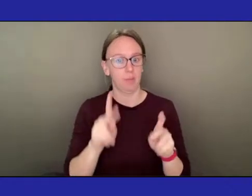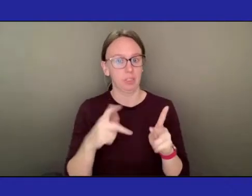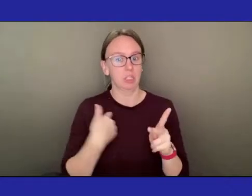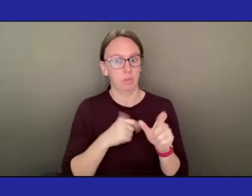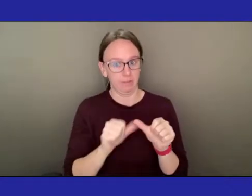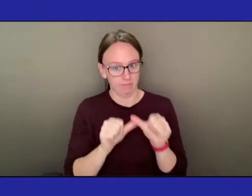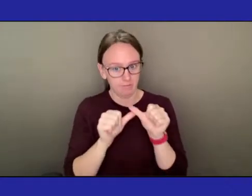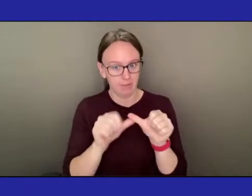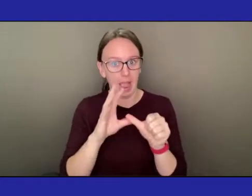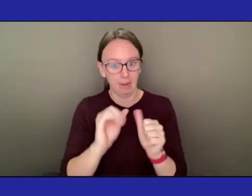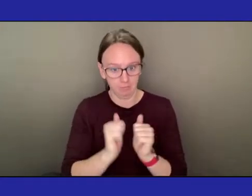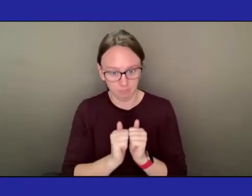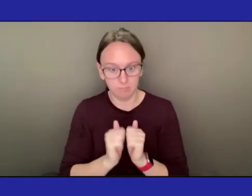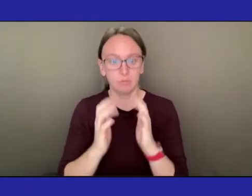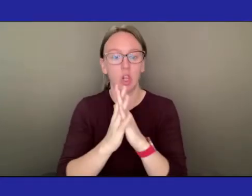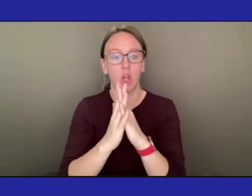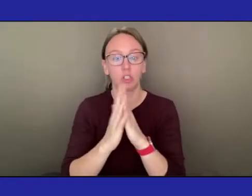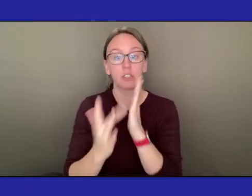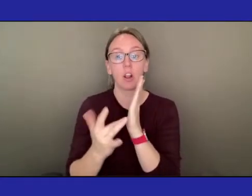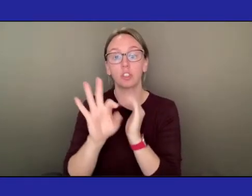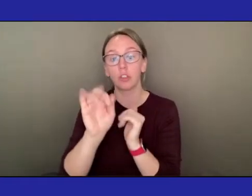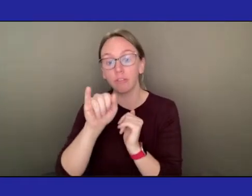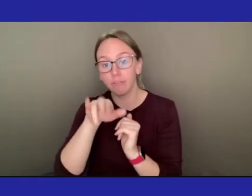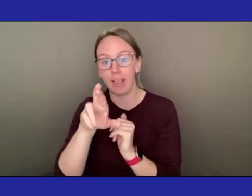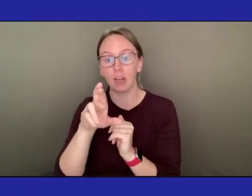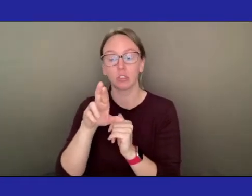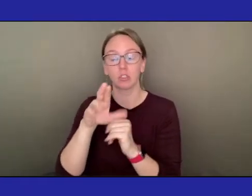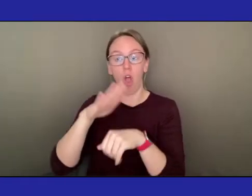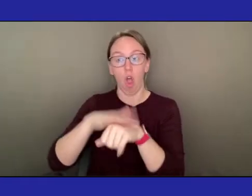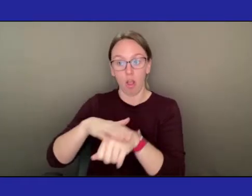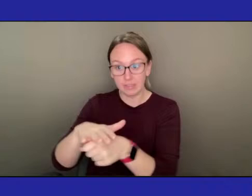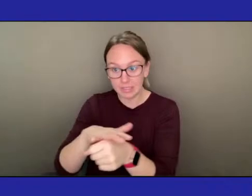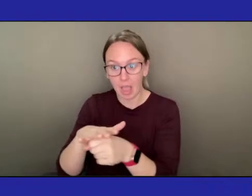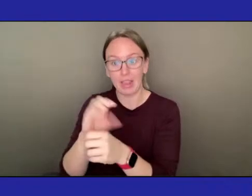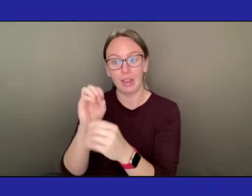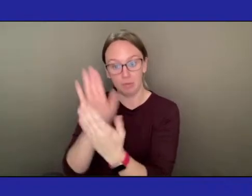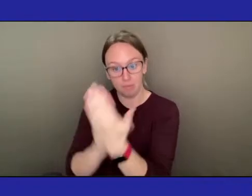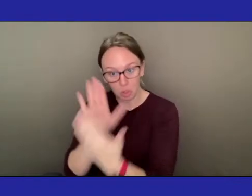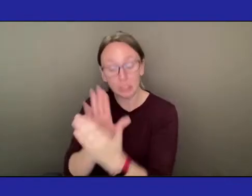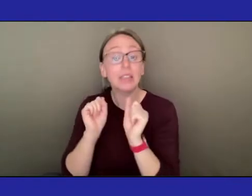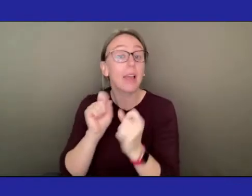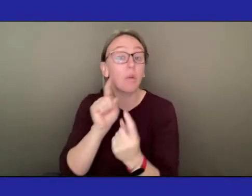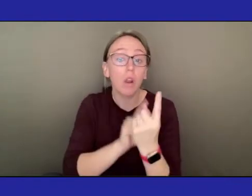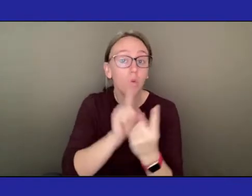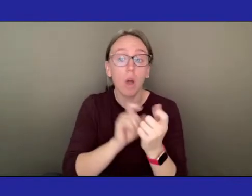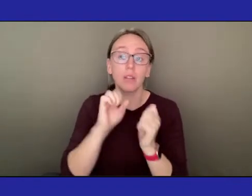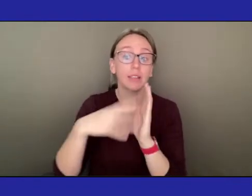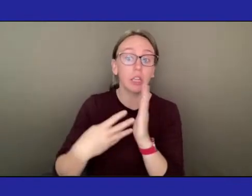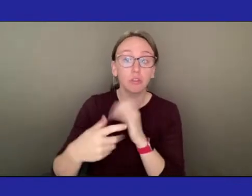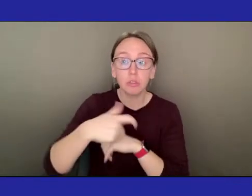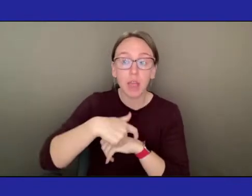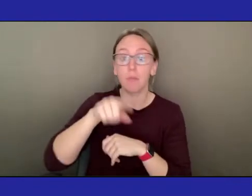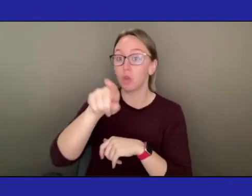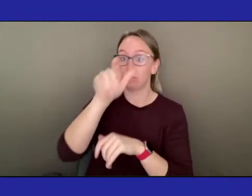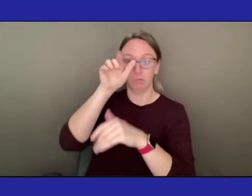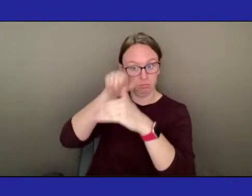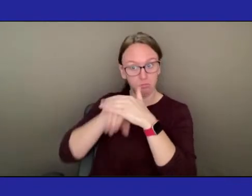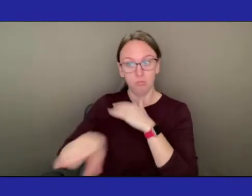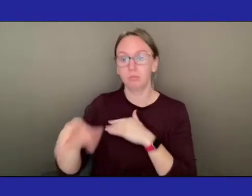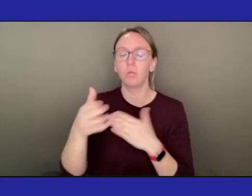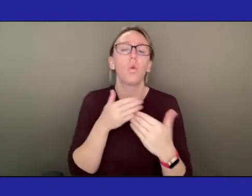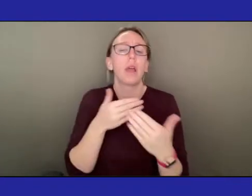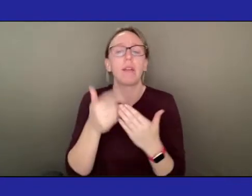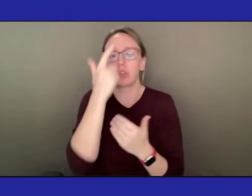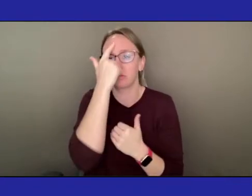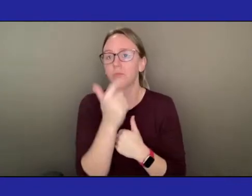fairs on site, in person. It can be one-on-one, you can schedule time, or you can walk right in. And this has been focused